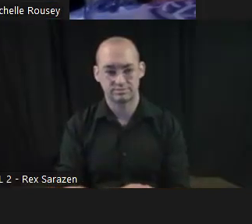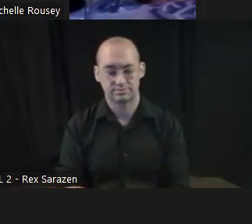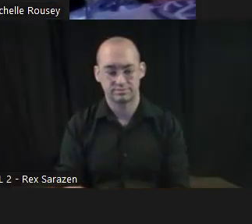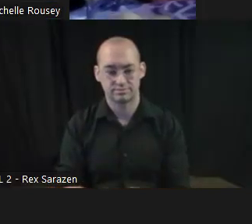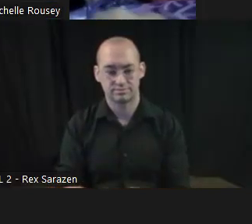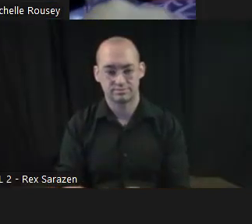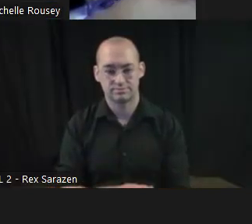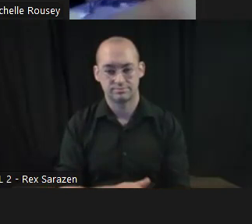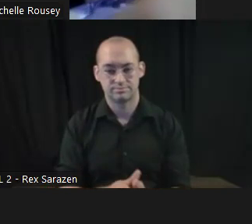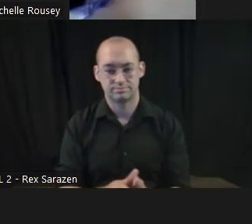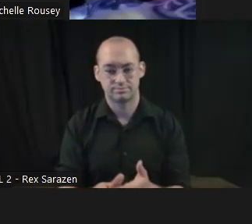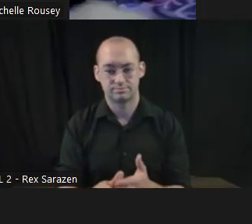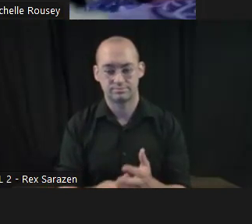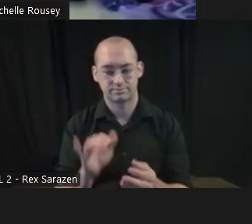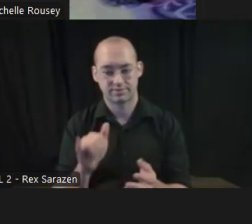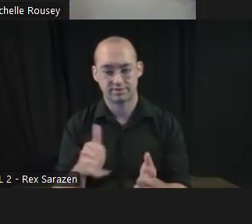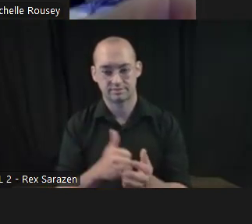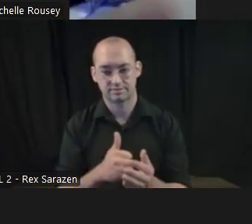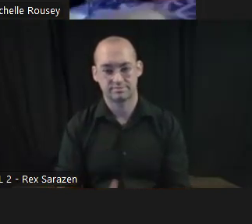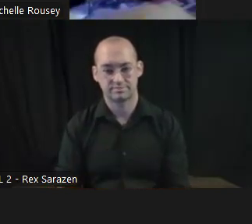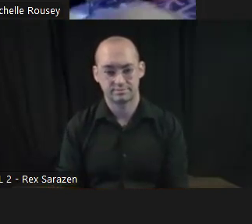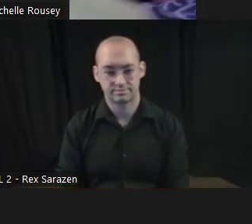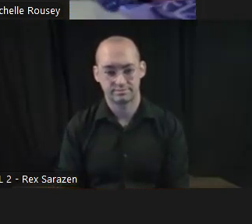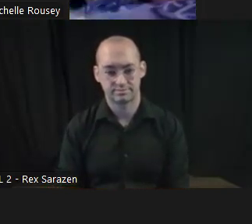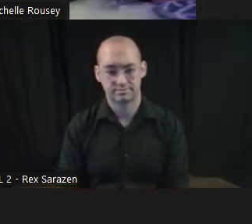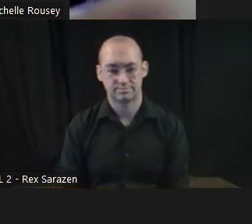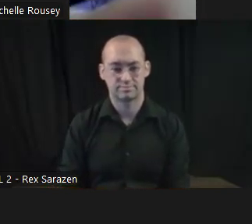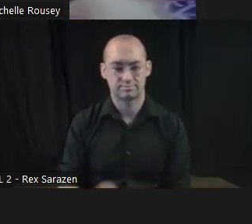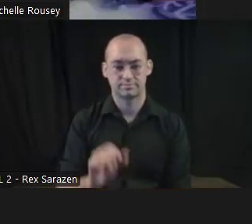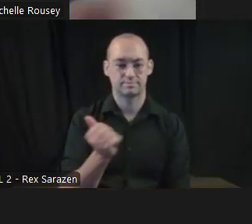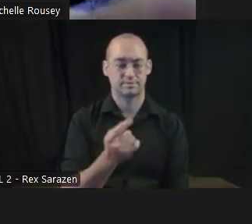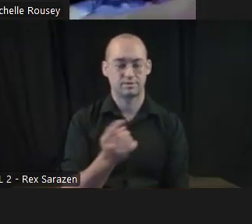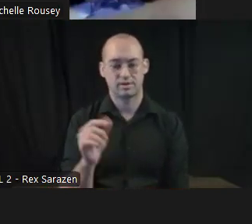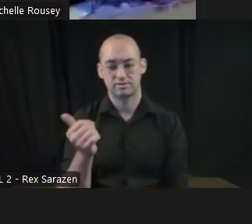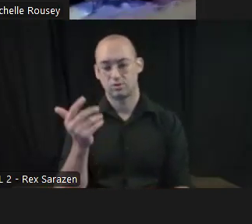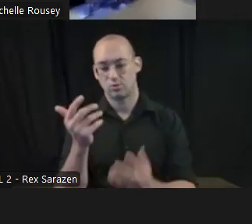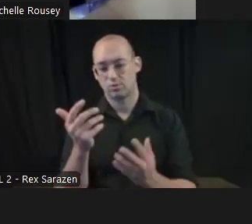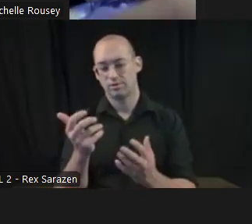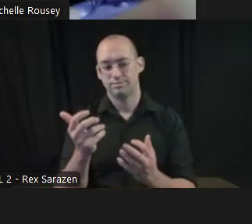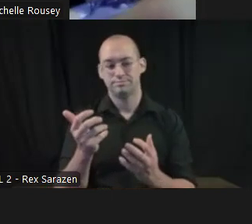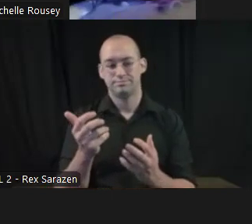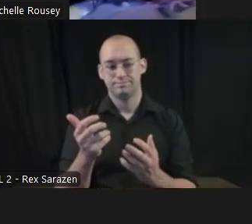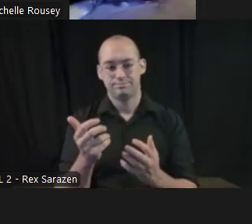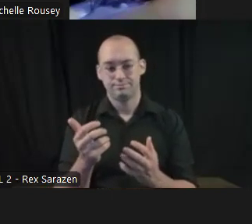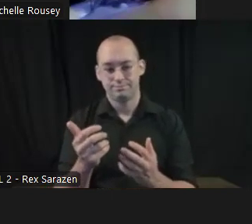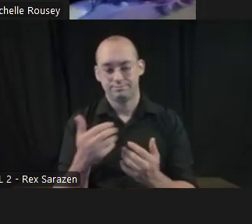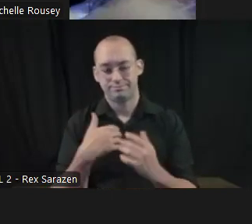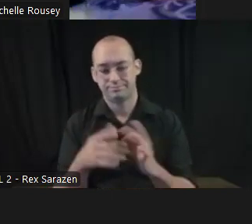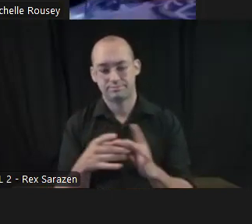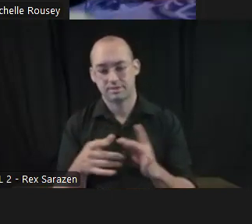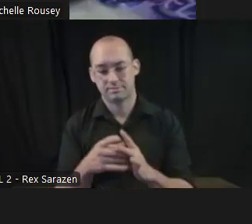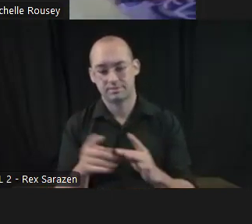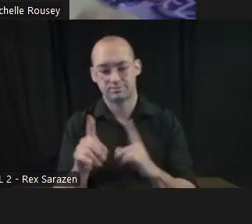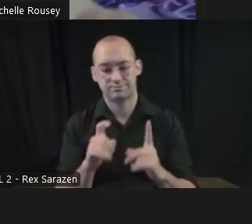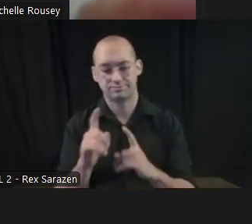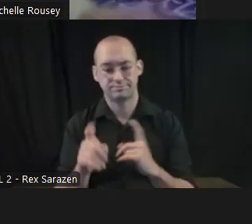that's it. Thank you, Kathleen. Does anybody else from the DACLAC committee have a comment or question? I know there are a